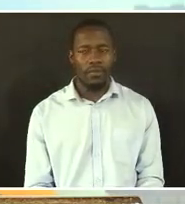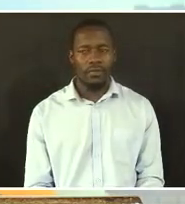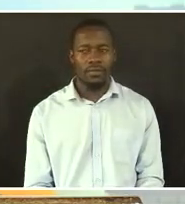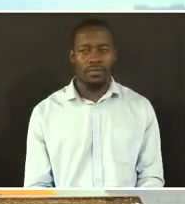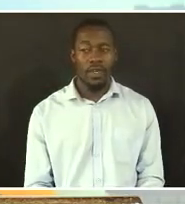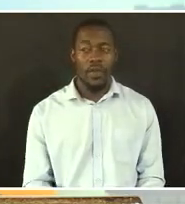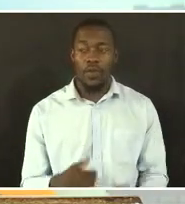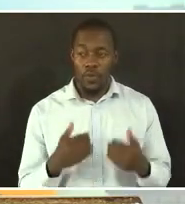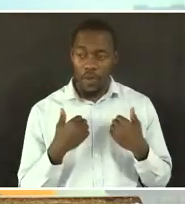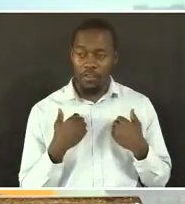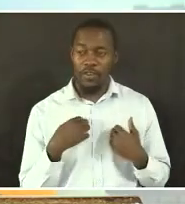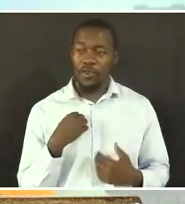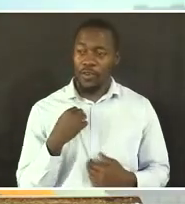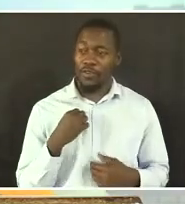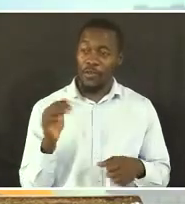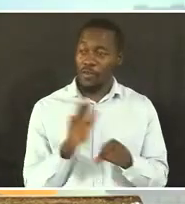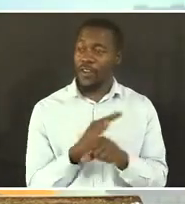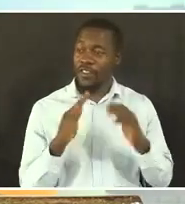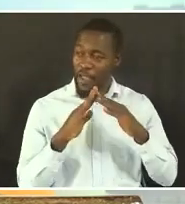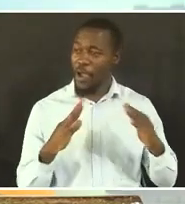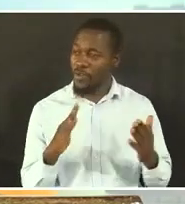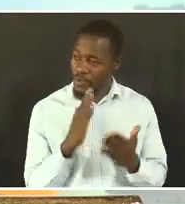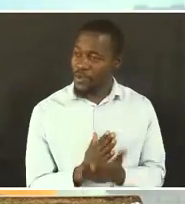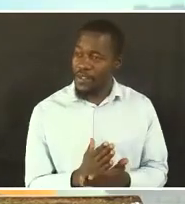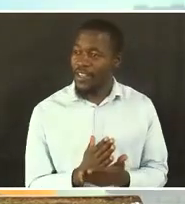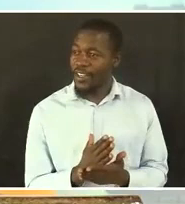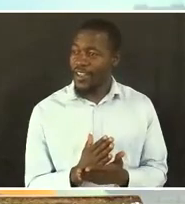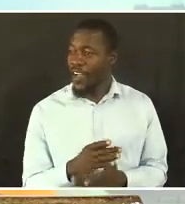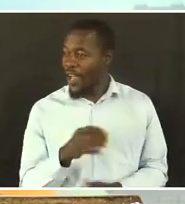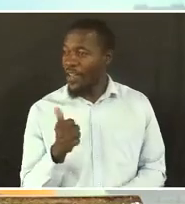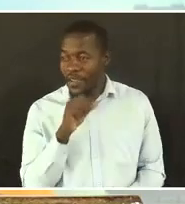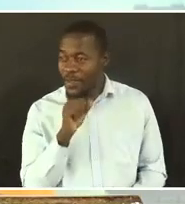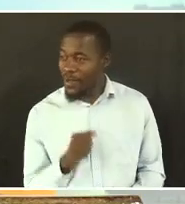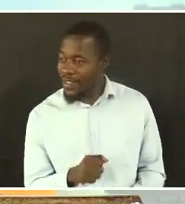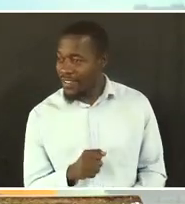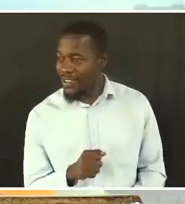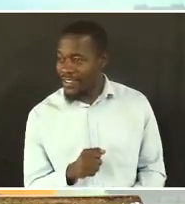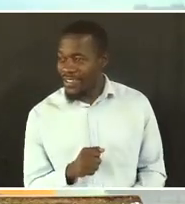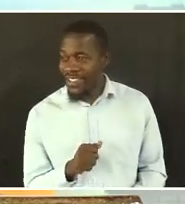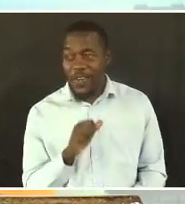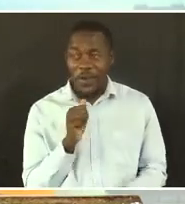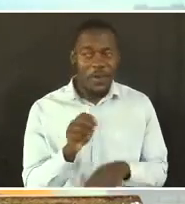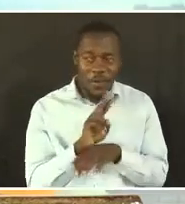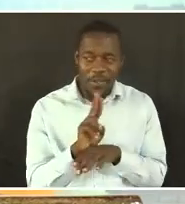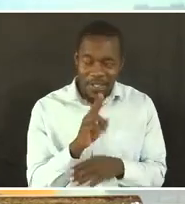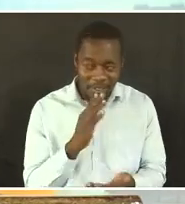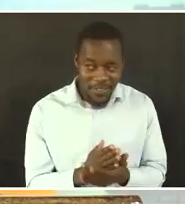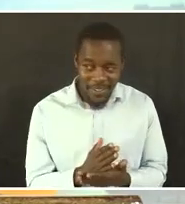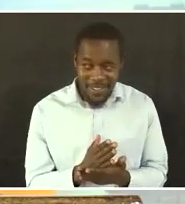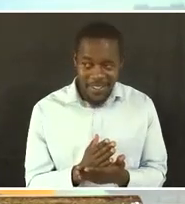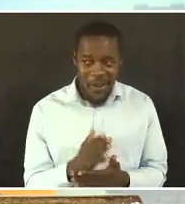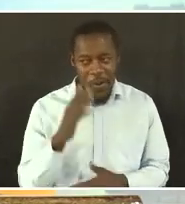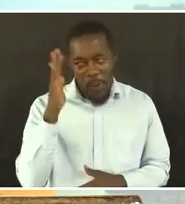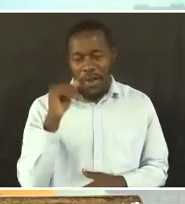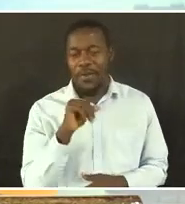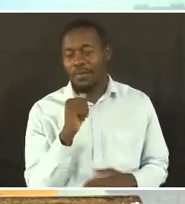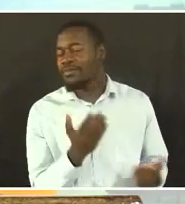tell you why these signs are forgotten is because we are fulfilling them easily. We have just decided we want to be